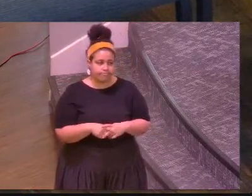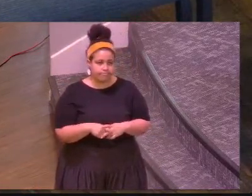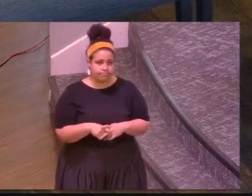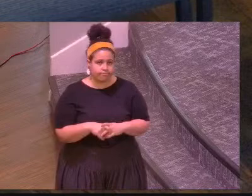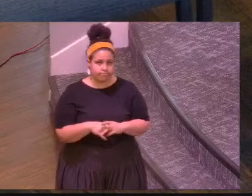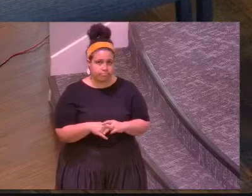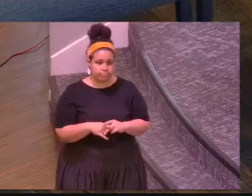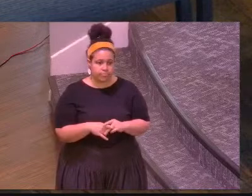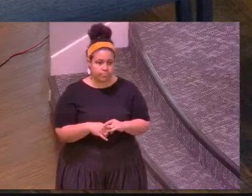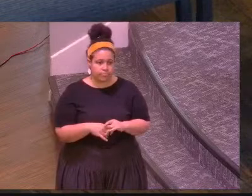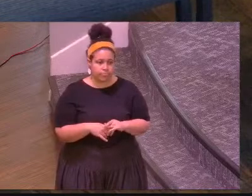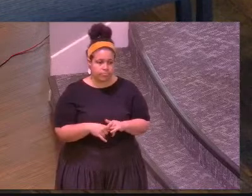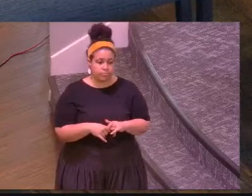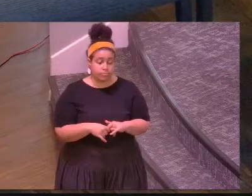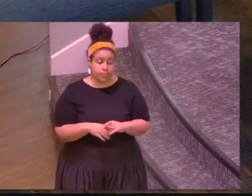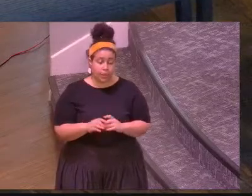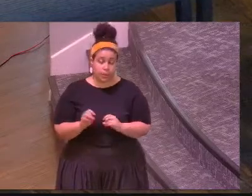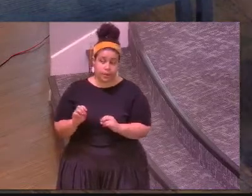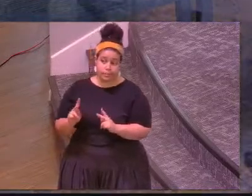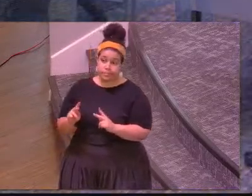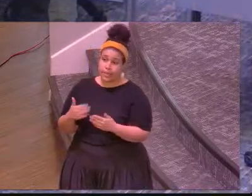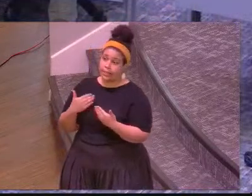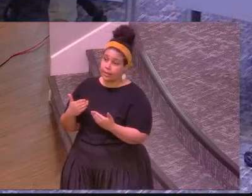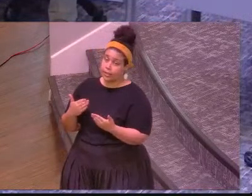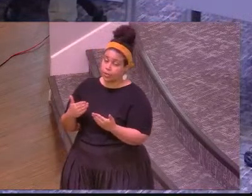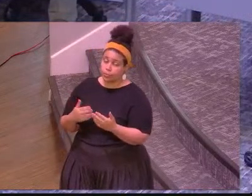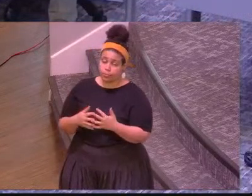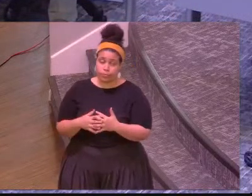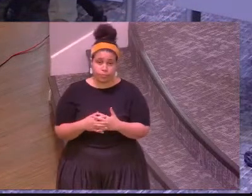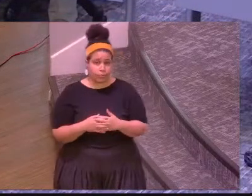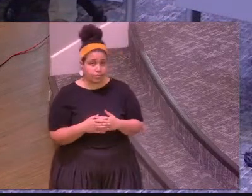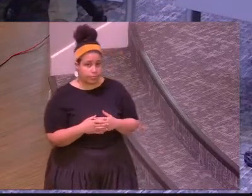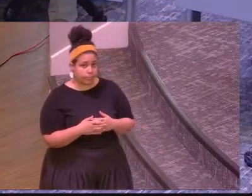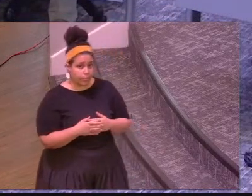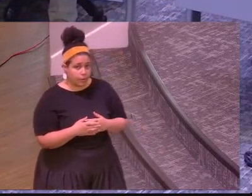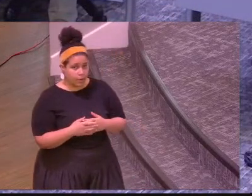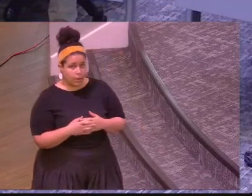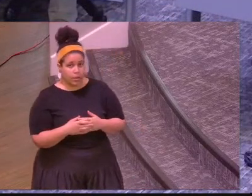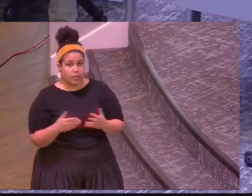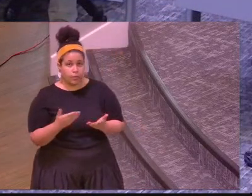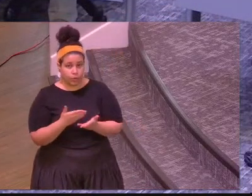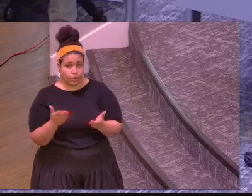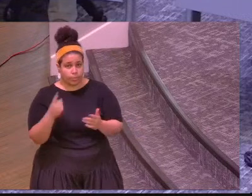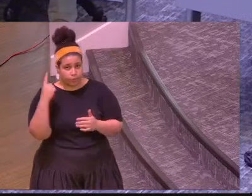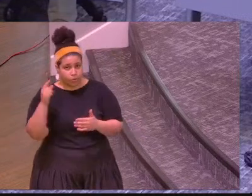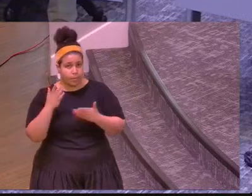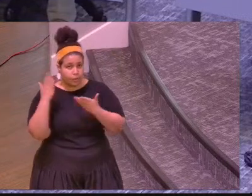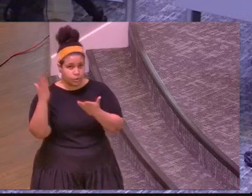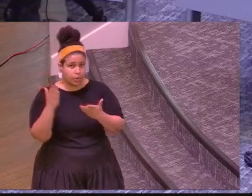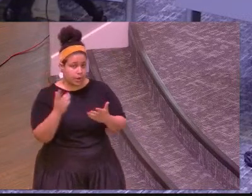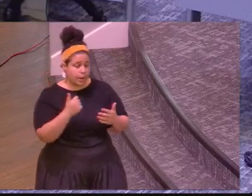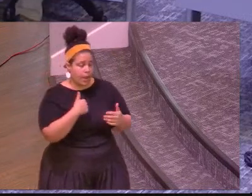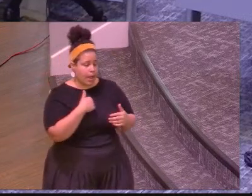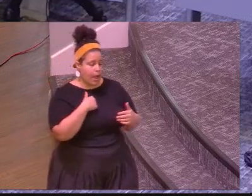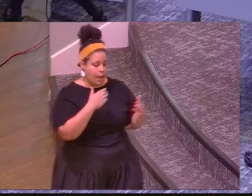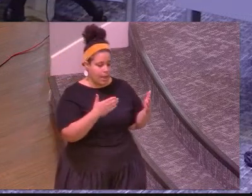All good. All right, thank you very much. All right, thank you. The floor is open for a motion. I move that